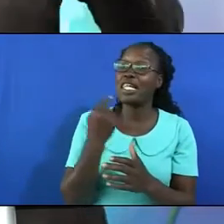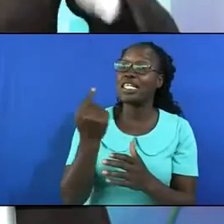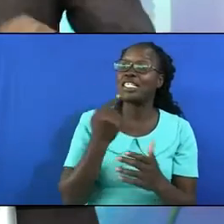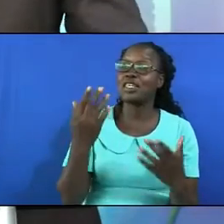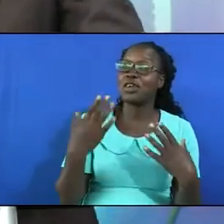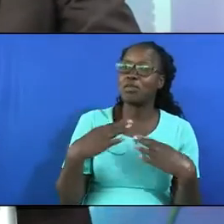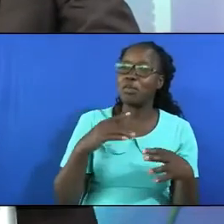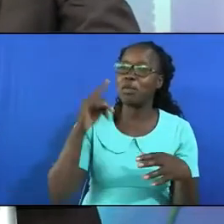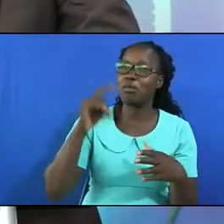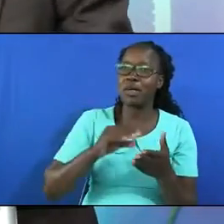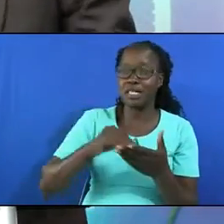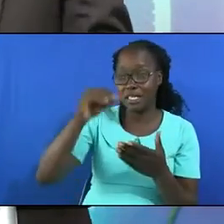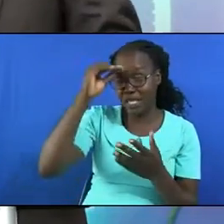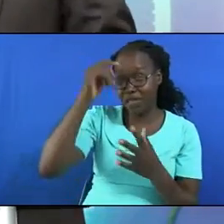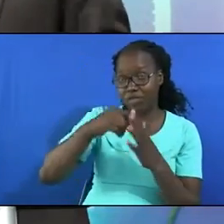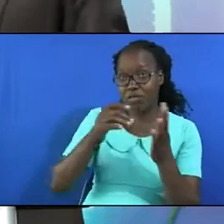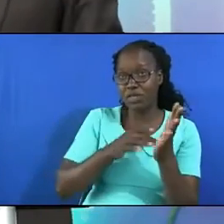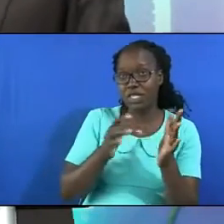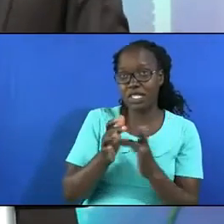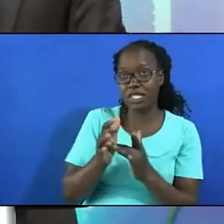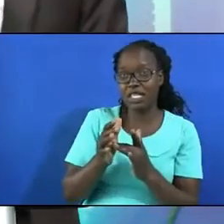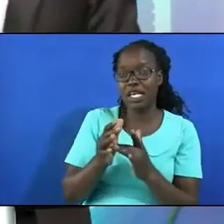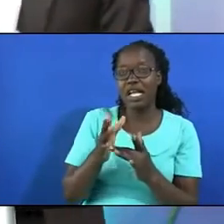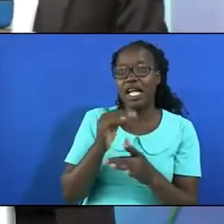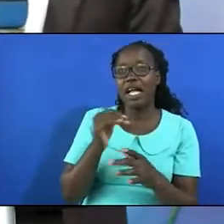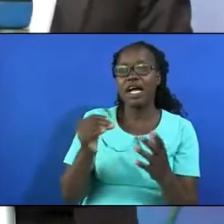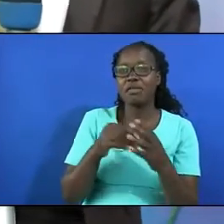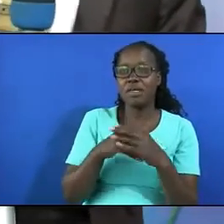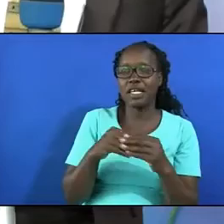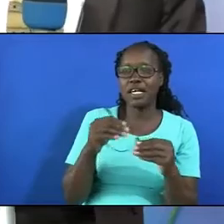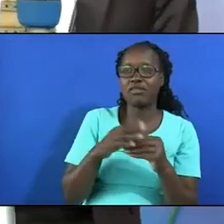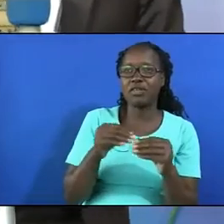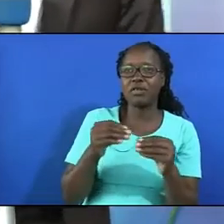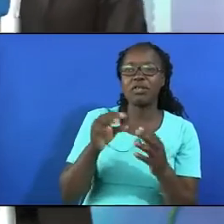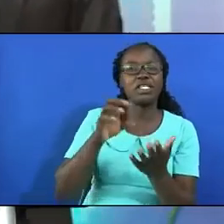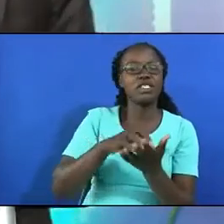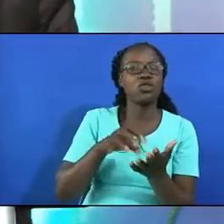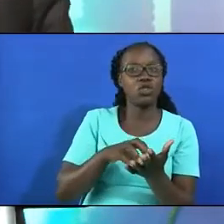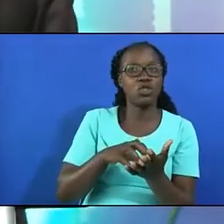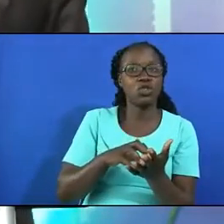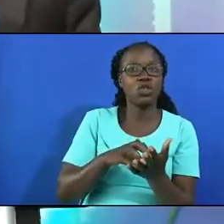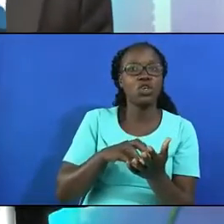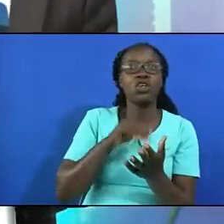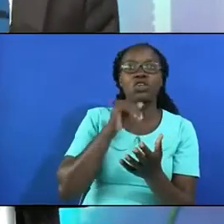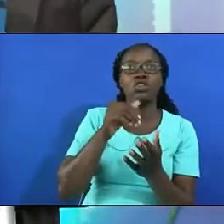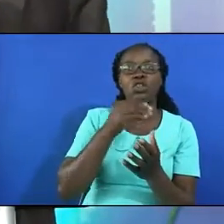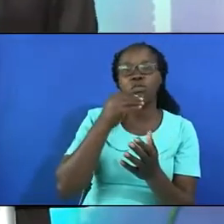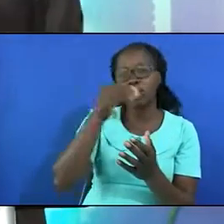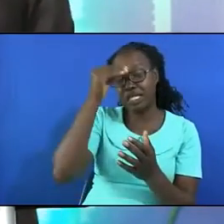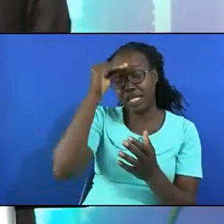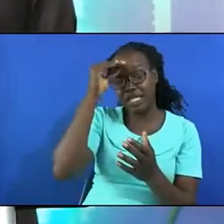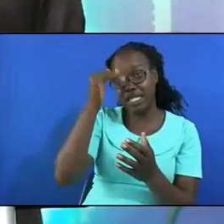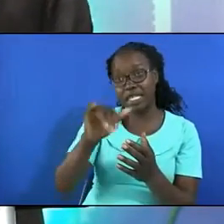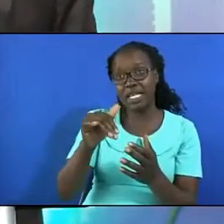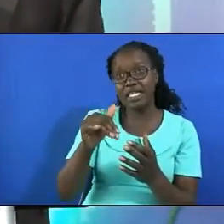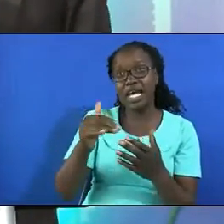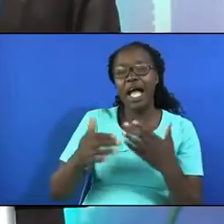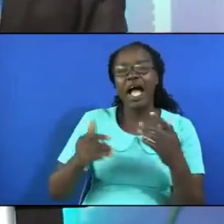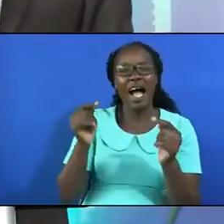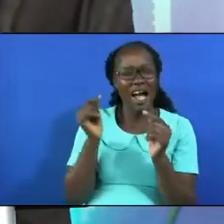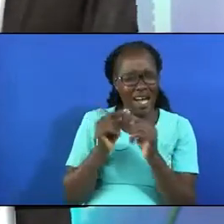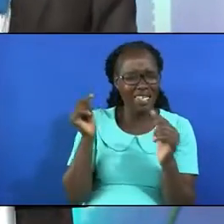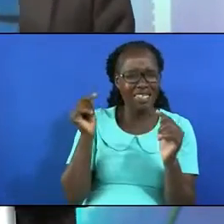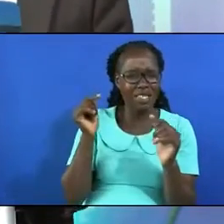single people must learn from Jesus and be comfortable in their situation. Not pretended yet hurting